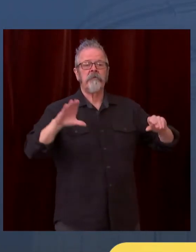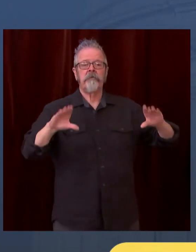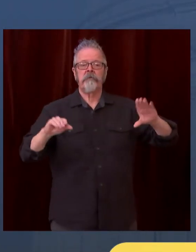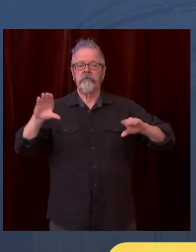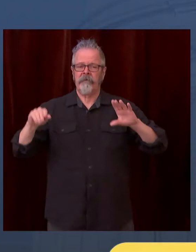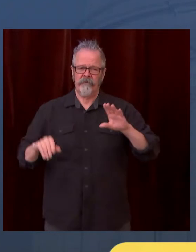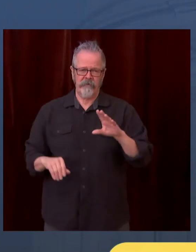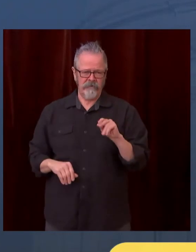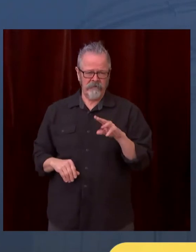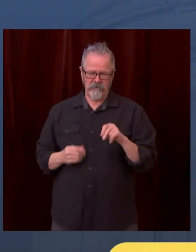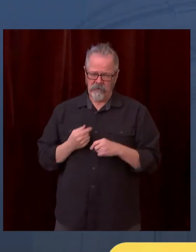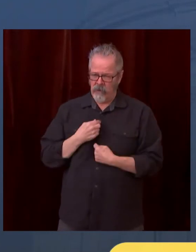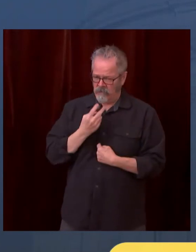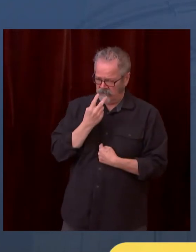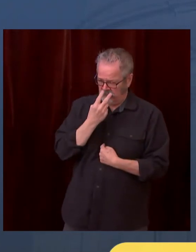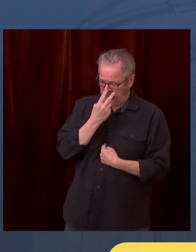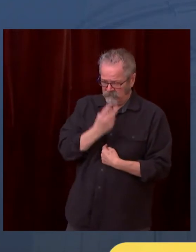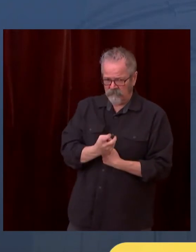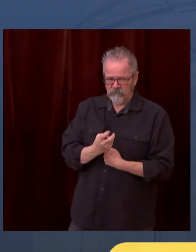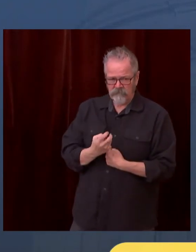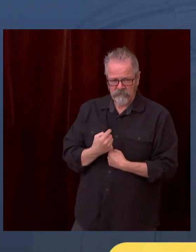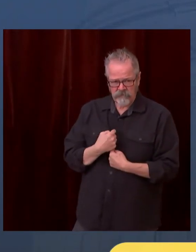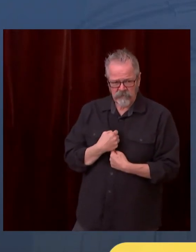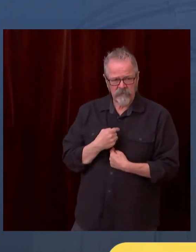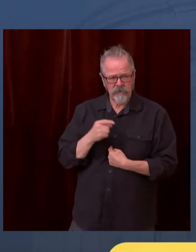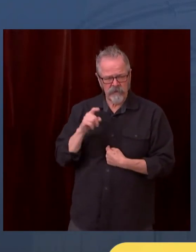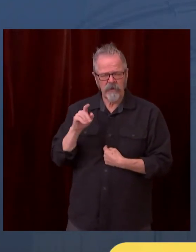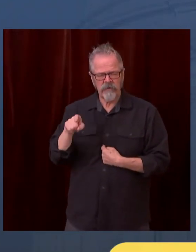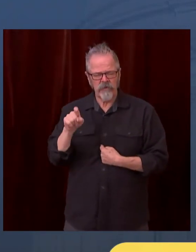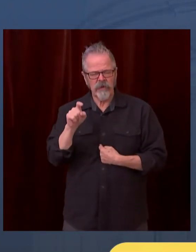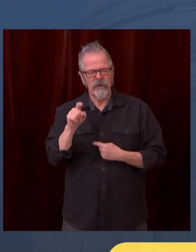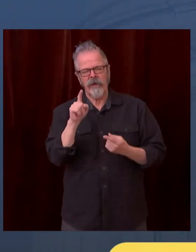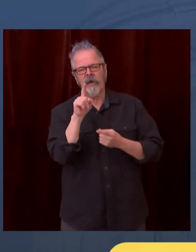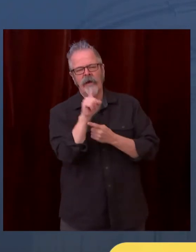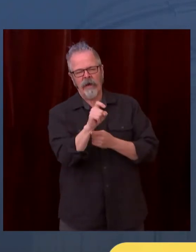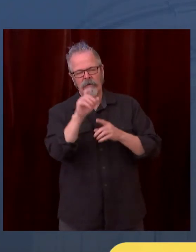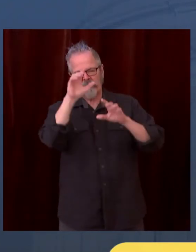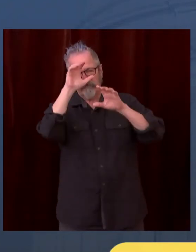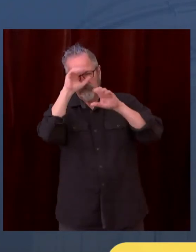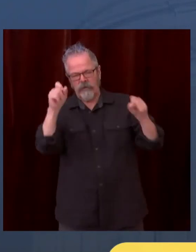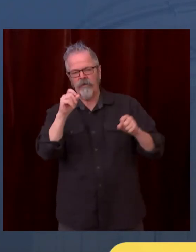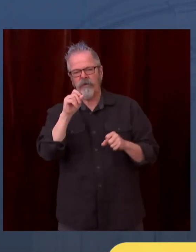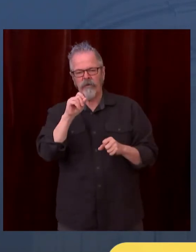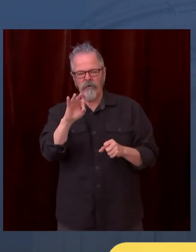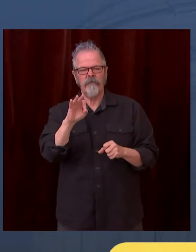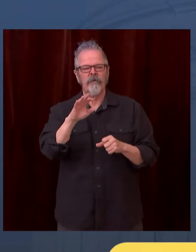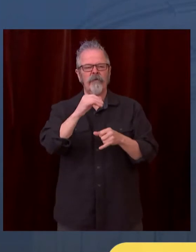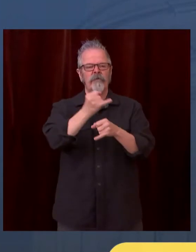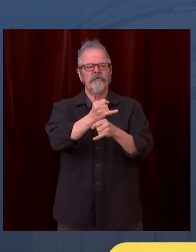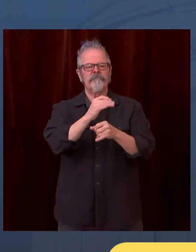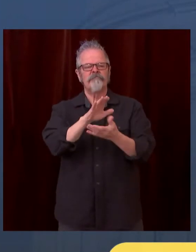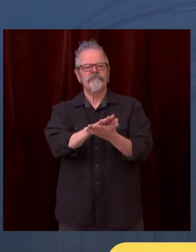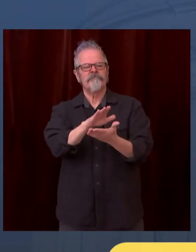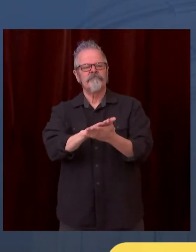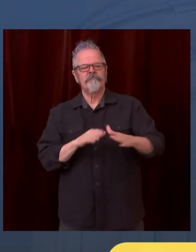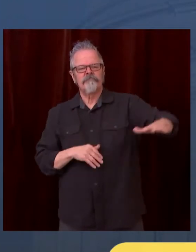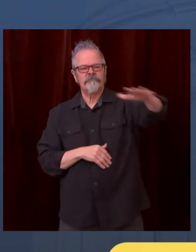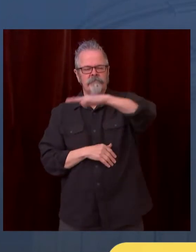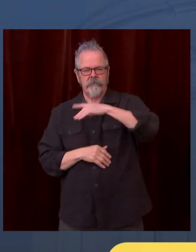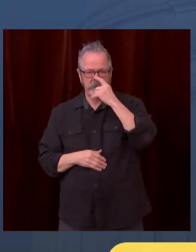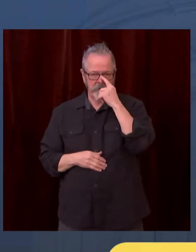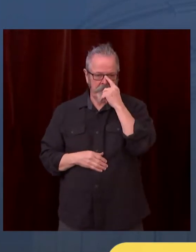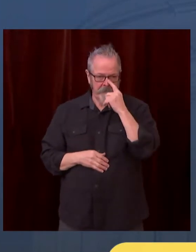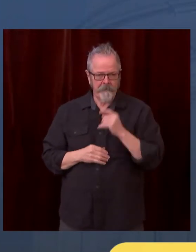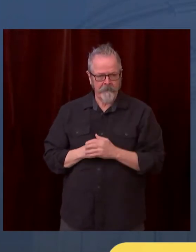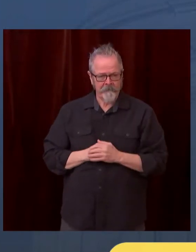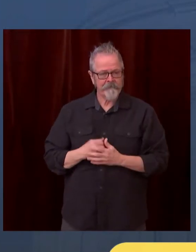to him to articulate what his intentions are in that regard. We are very happy that, and I have